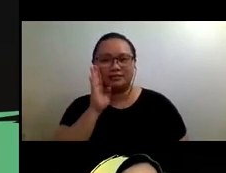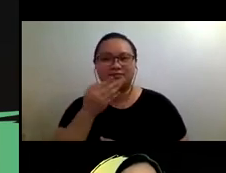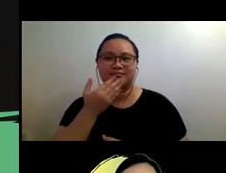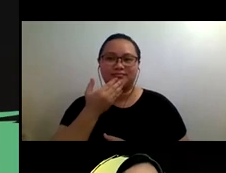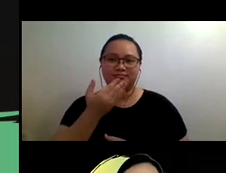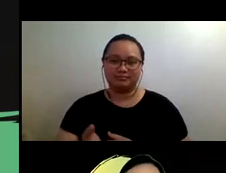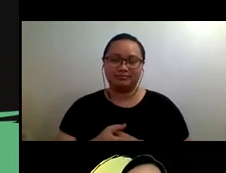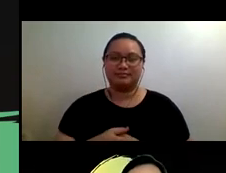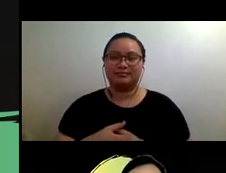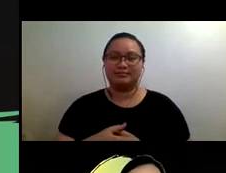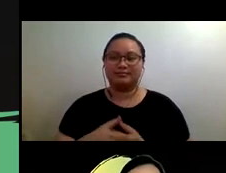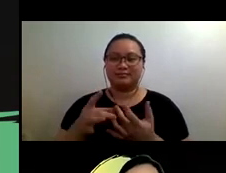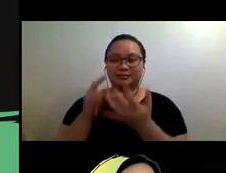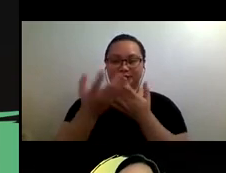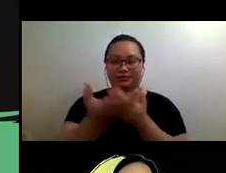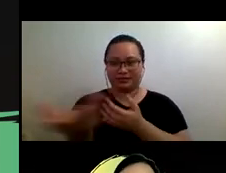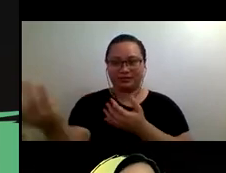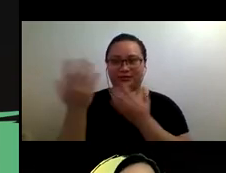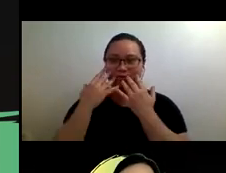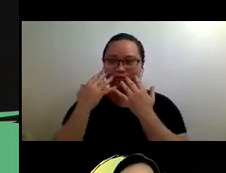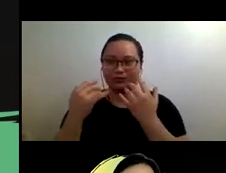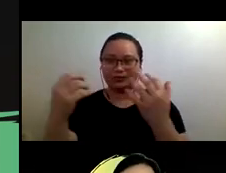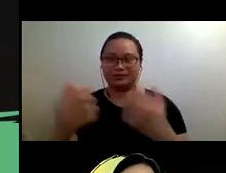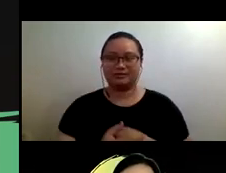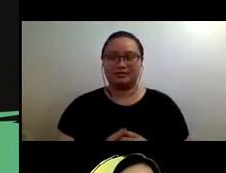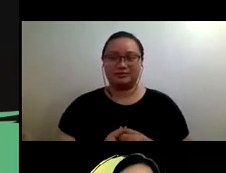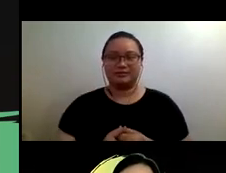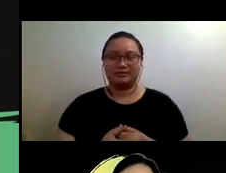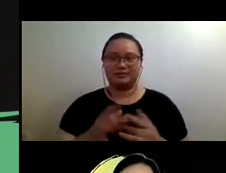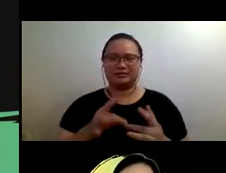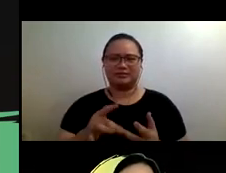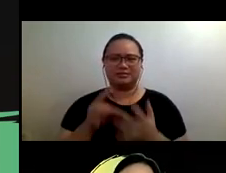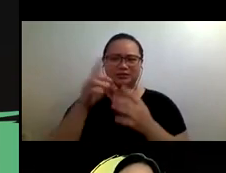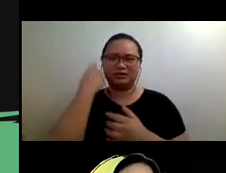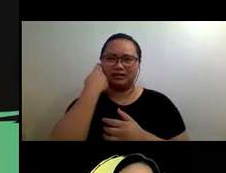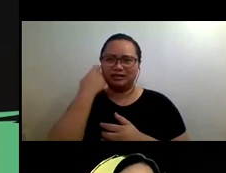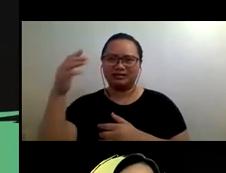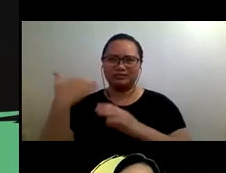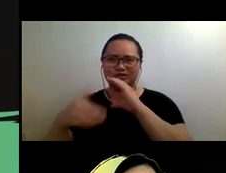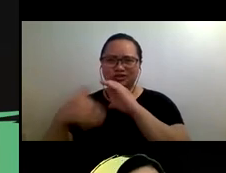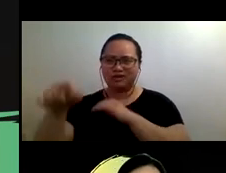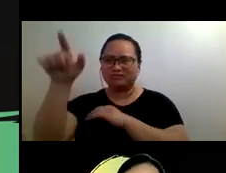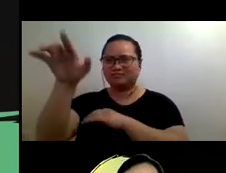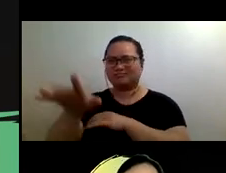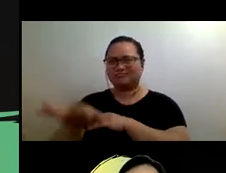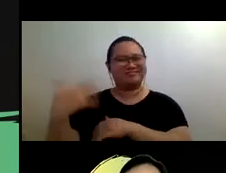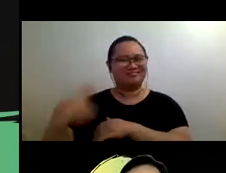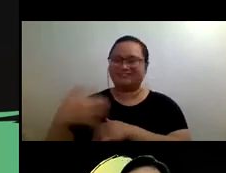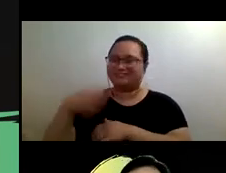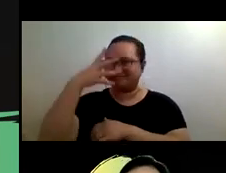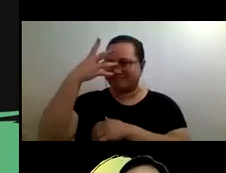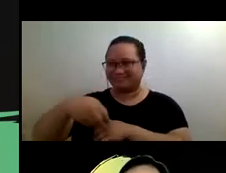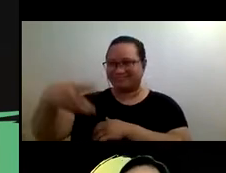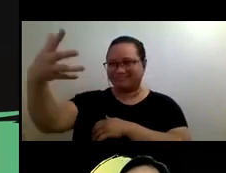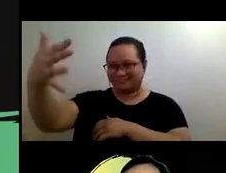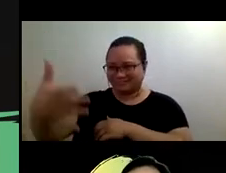Therese. And of course, sa inyo, sa mga nanood at saka, lalo na yung nag-interact sa chat, sobrang ganda ng interaction ninyo. Thank